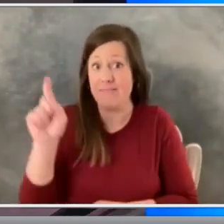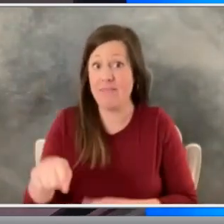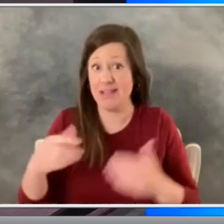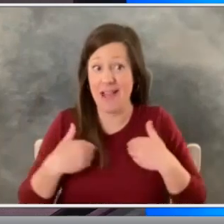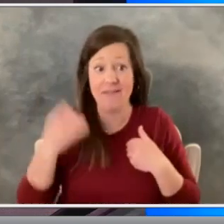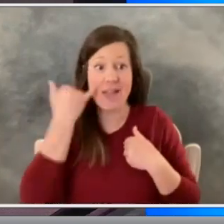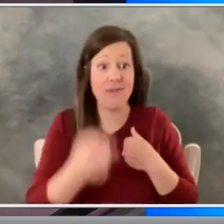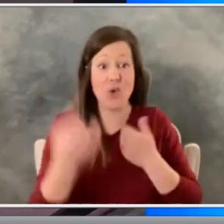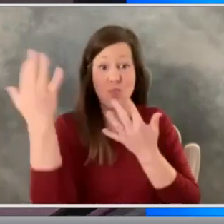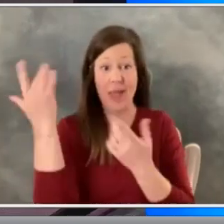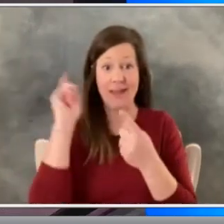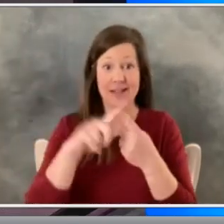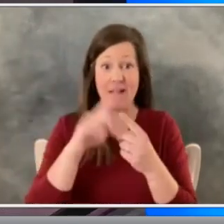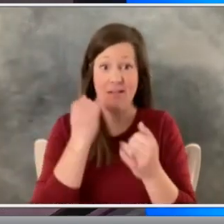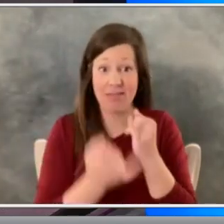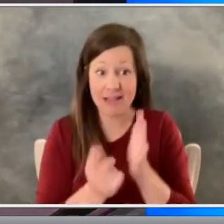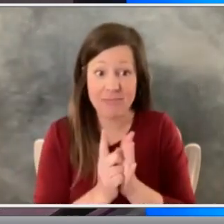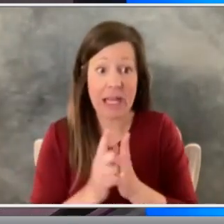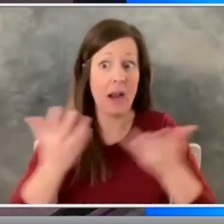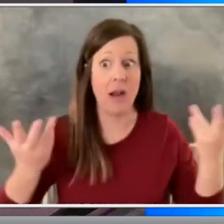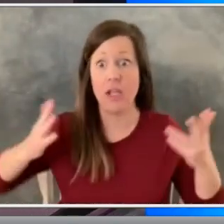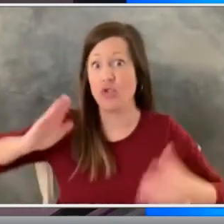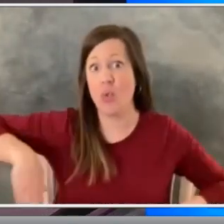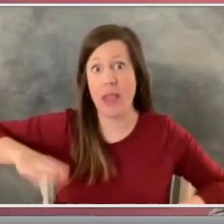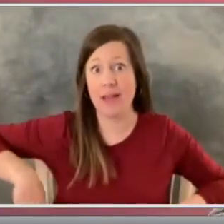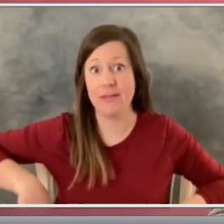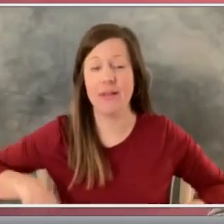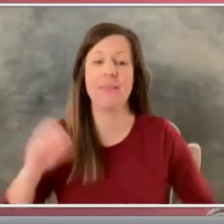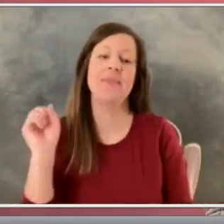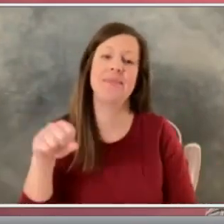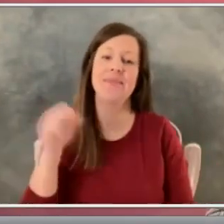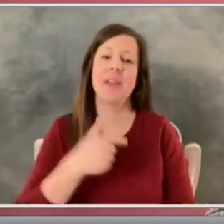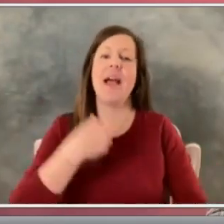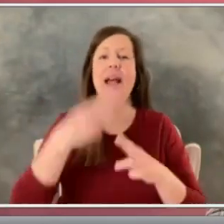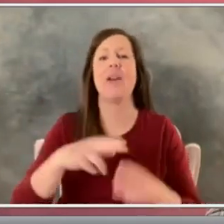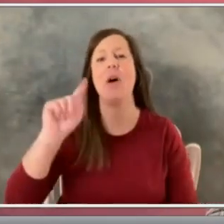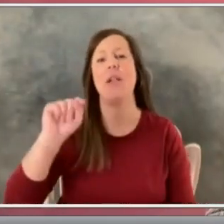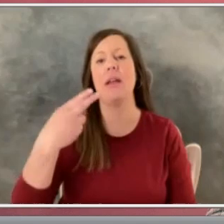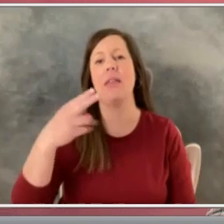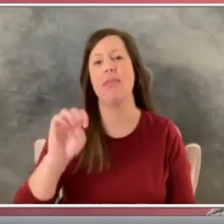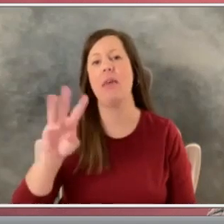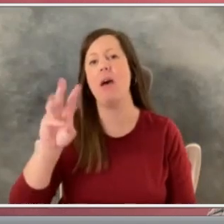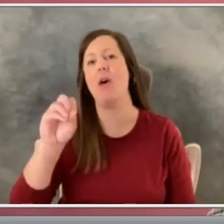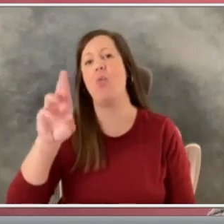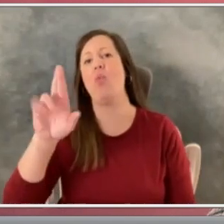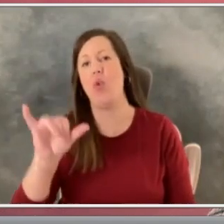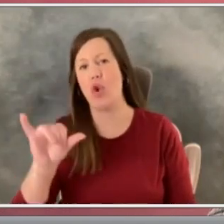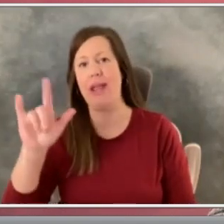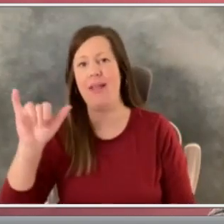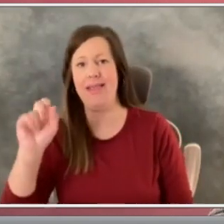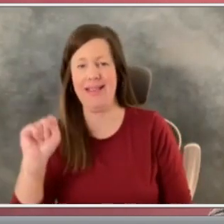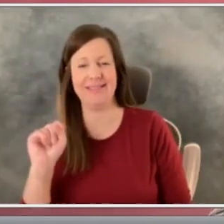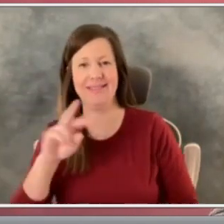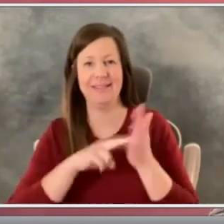late. Yeah, and part of that is, I call it the worry list. That even early on in the disease,